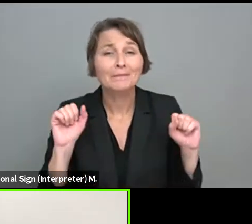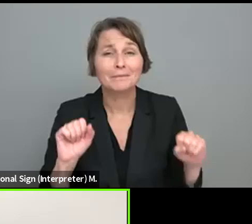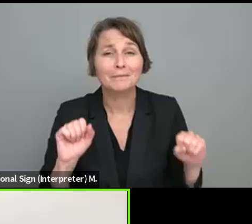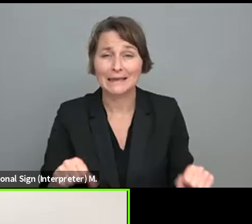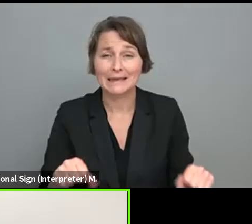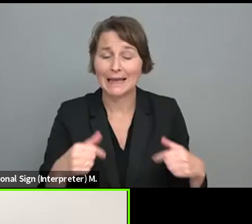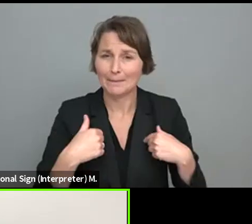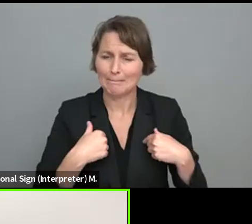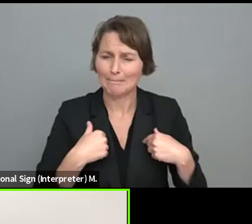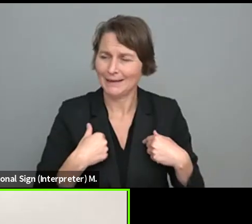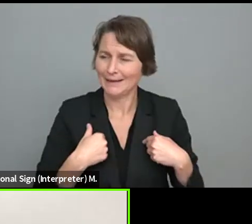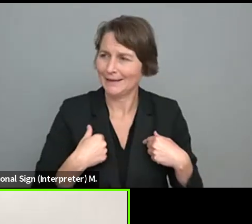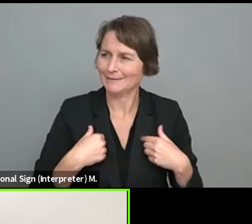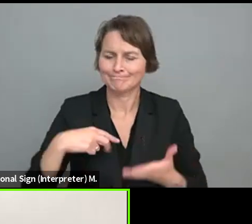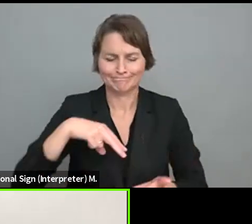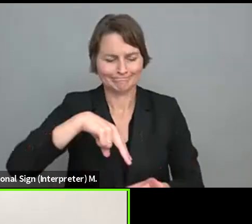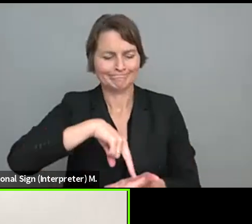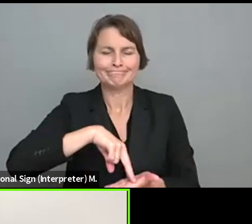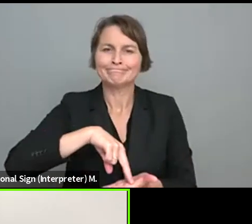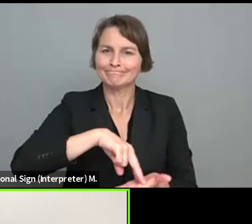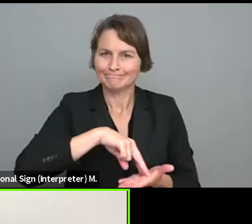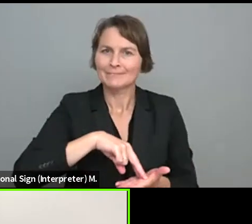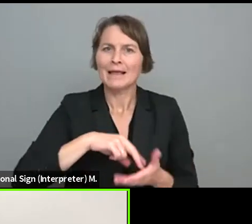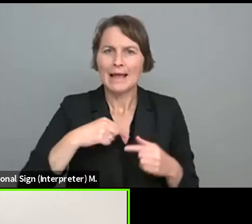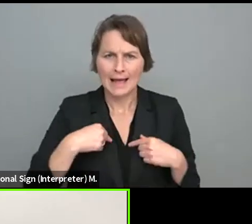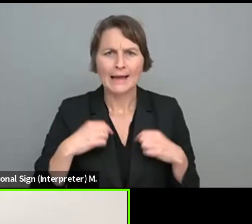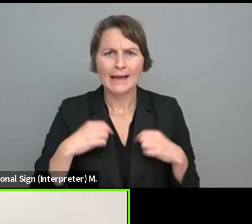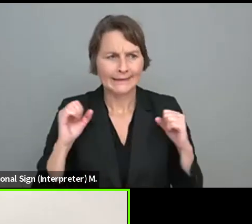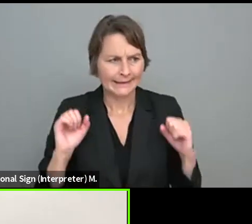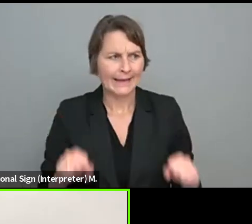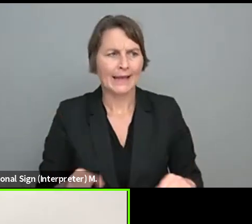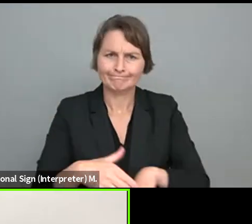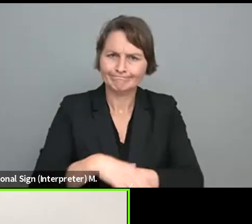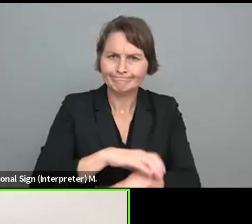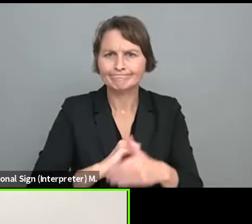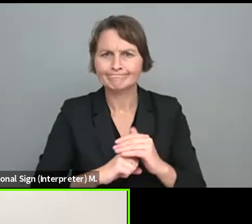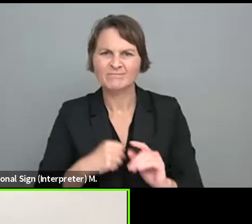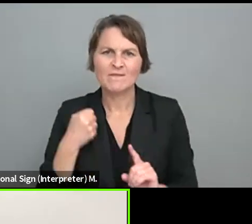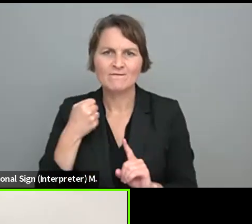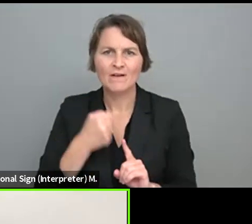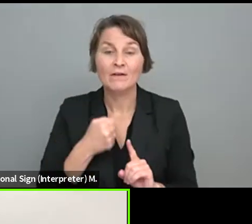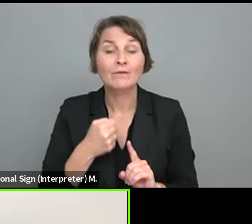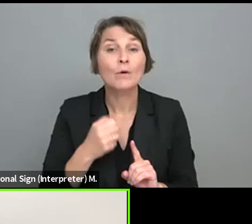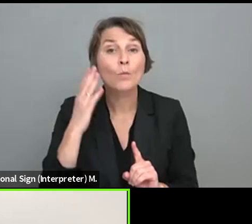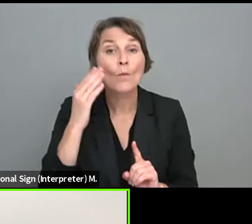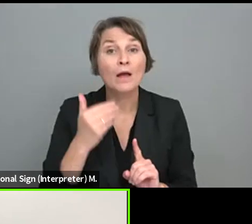position and fight this round of the fight because so many other women have fought before me.